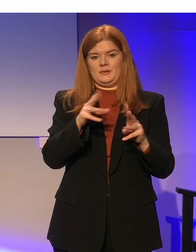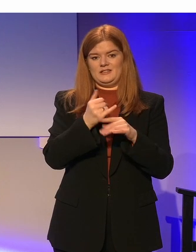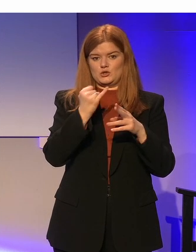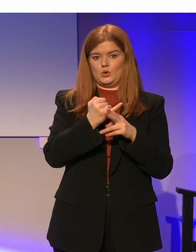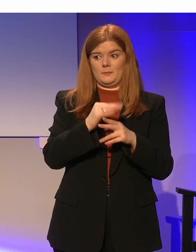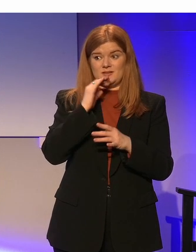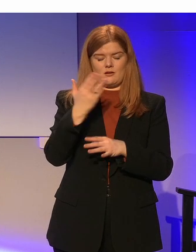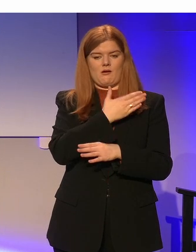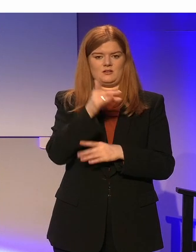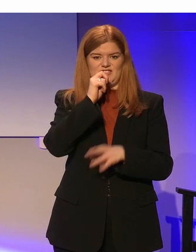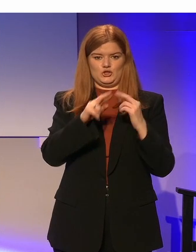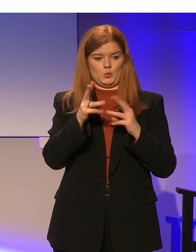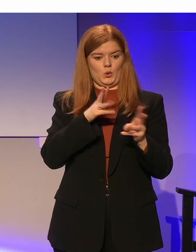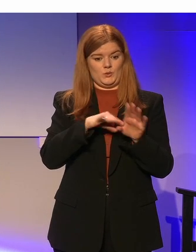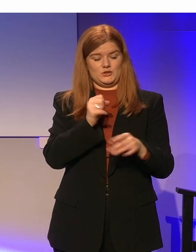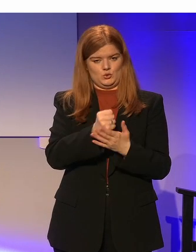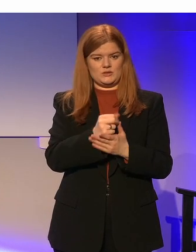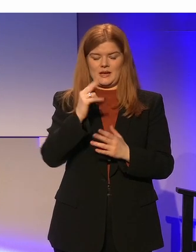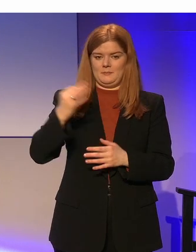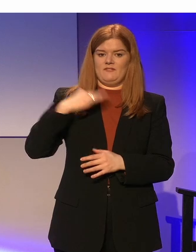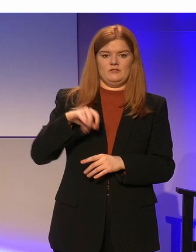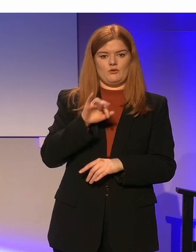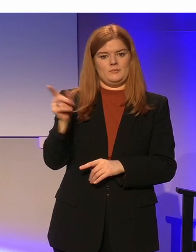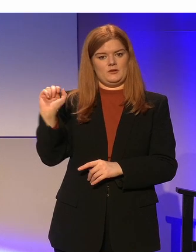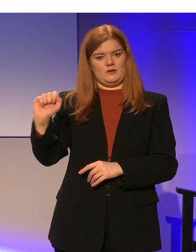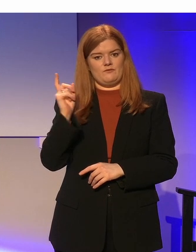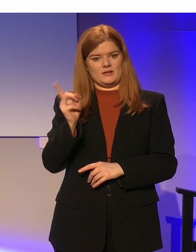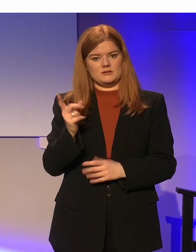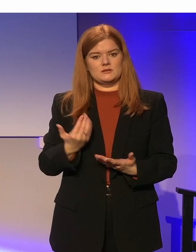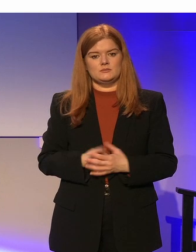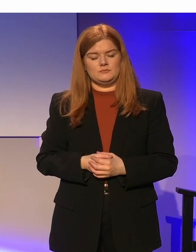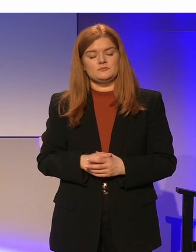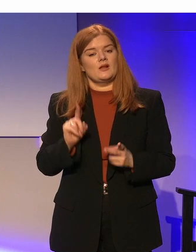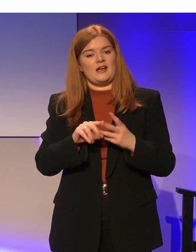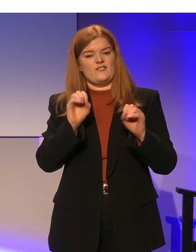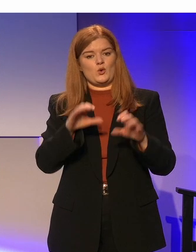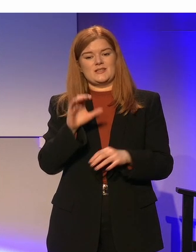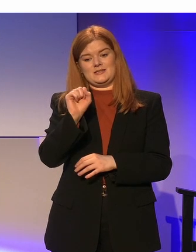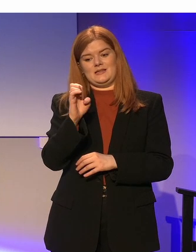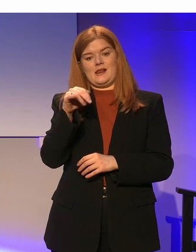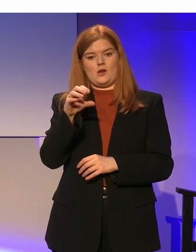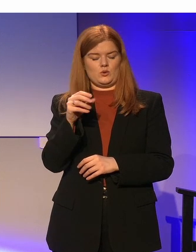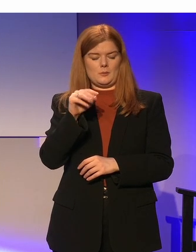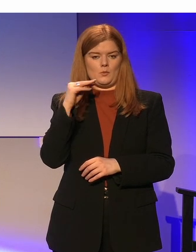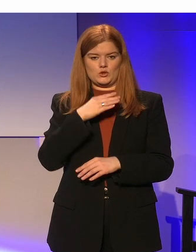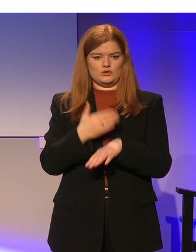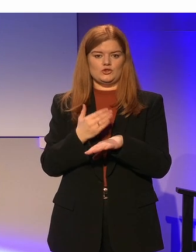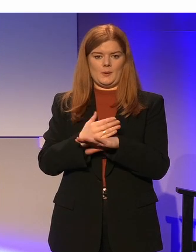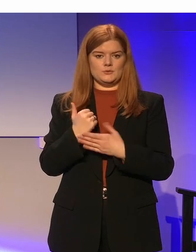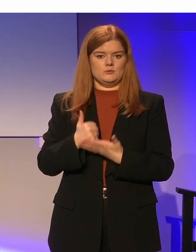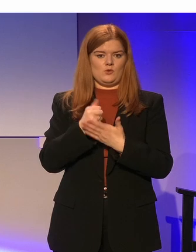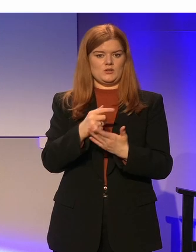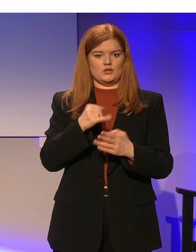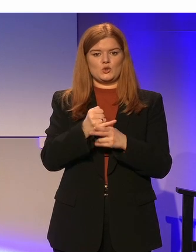working with the student can benefit from that advice. And then, of course, the CNO, who's pivotal in